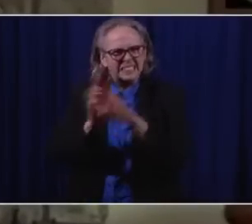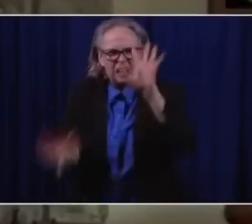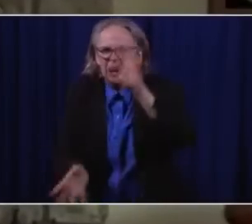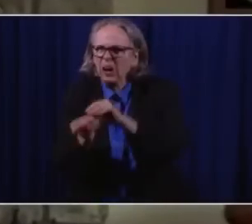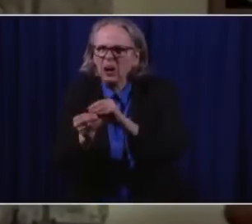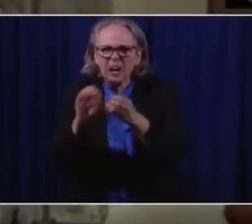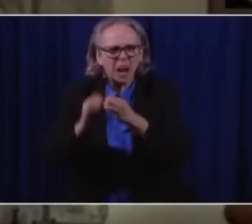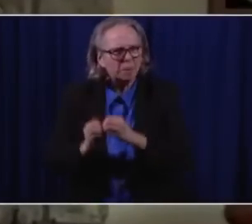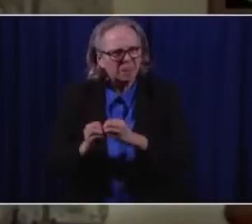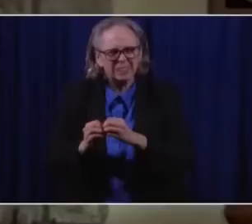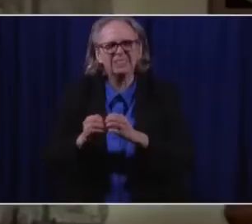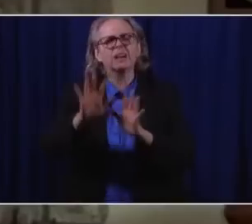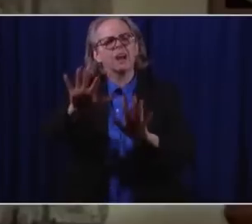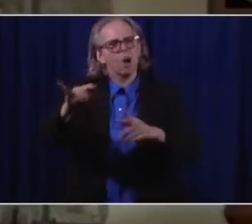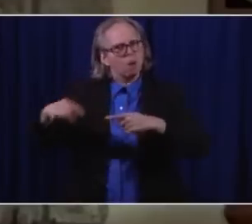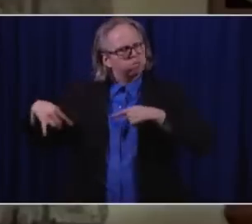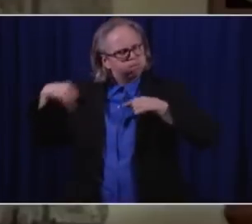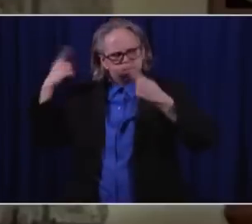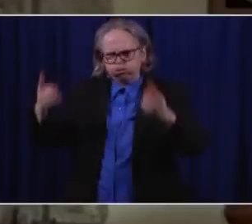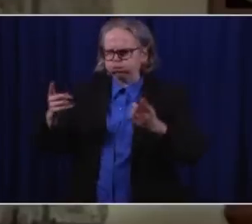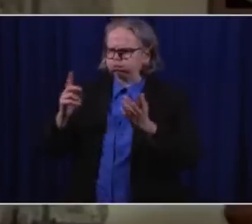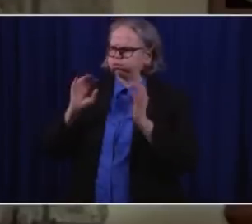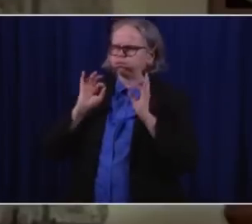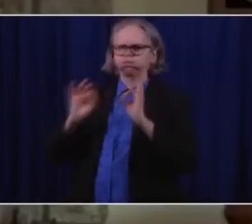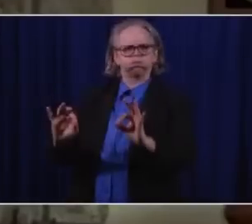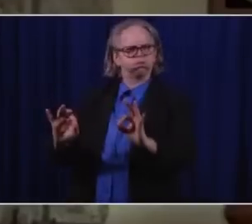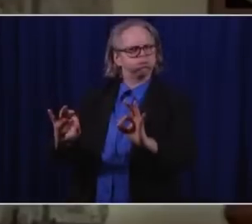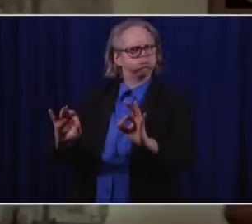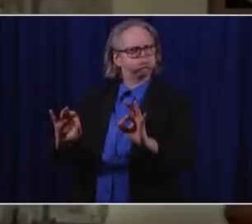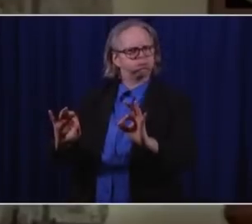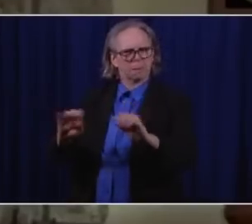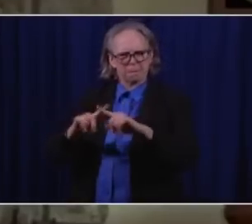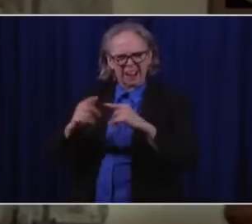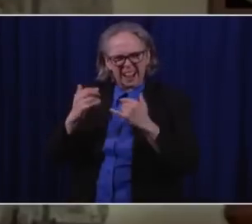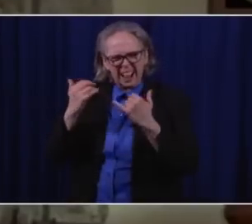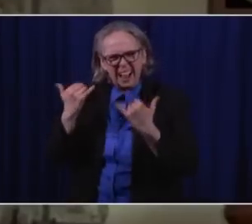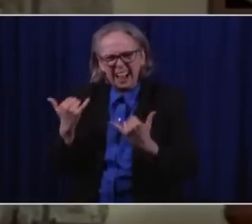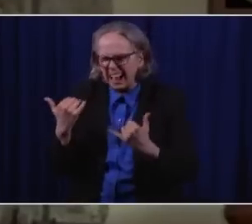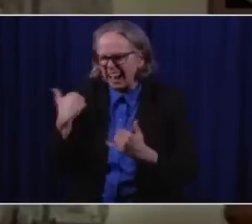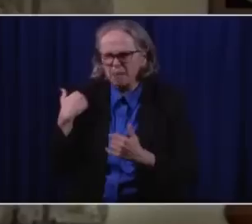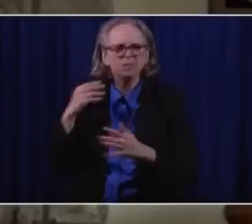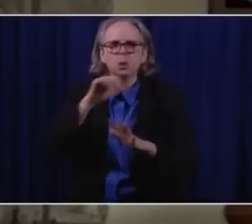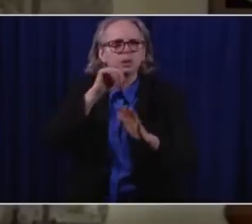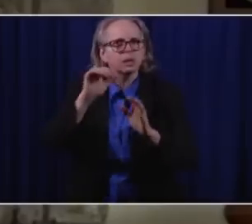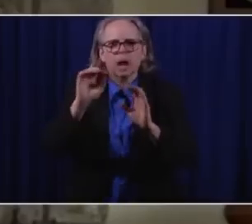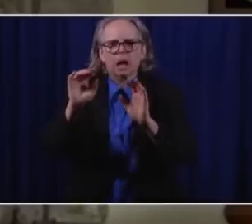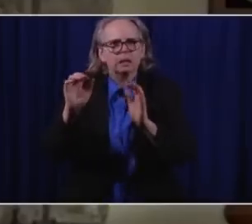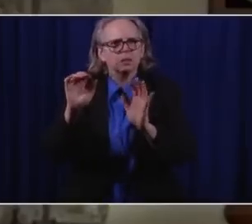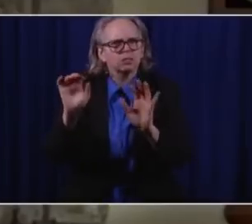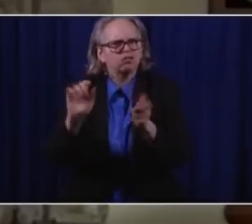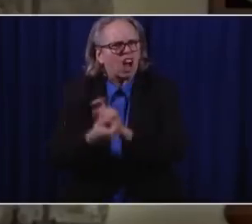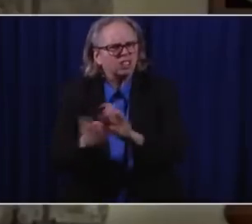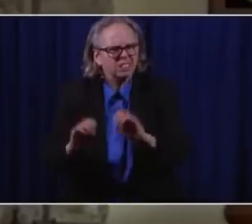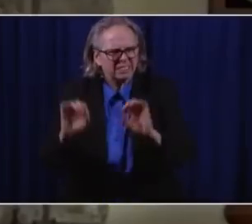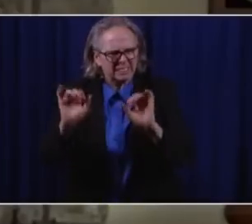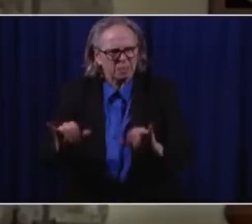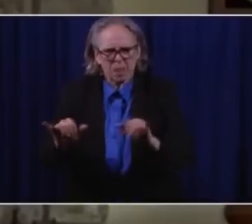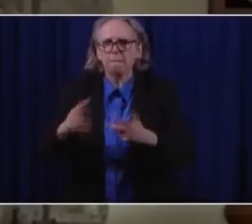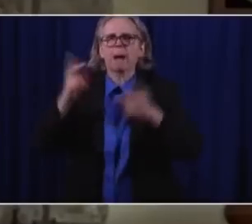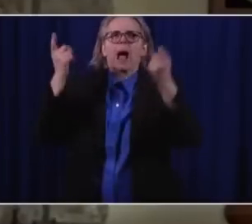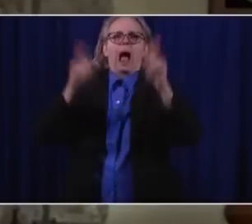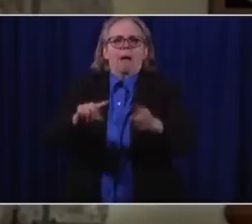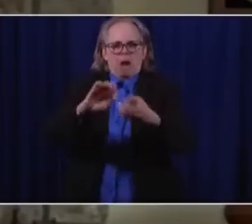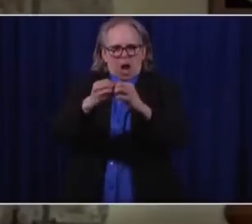right thing to do. Other states have not done it. Some other states have certainly not done it. We felt that this is the right thing to do, and that's how we do